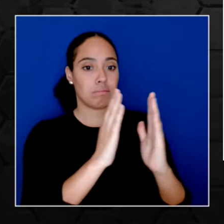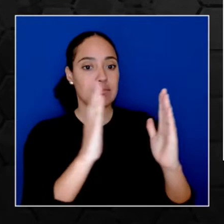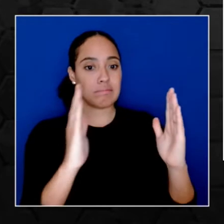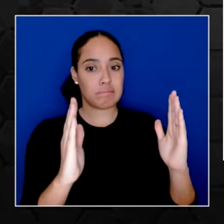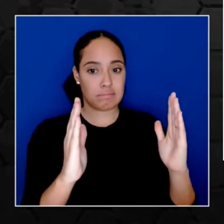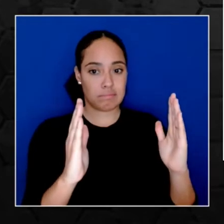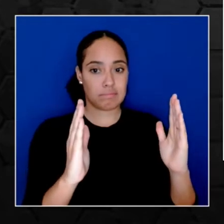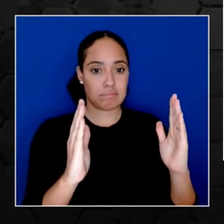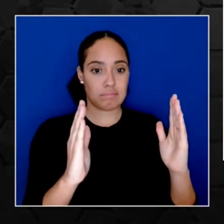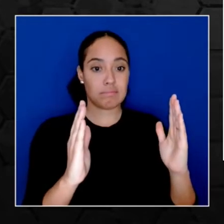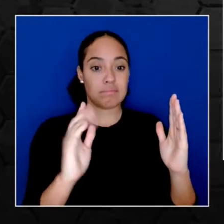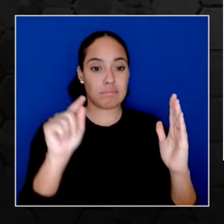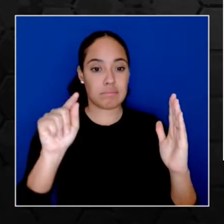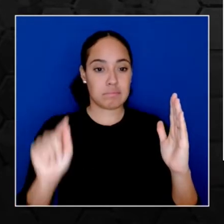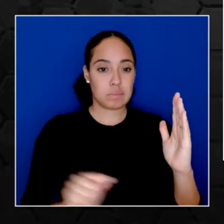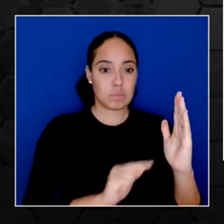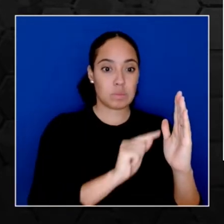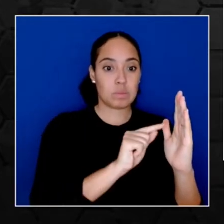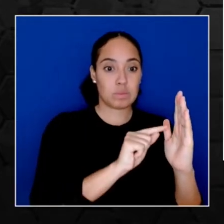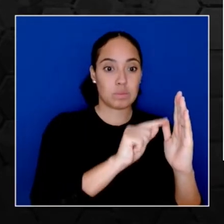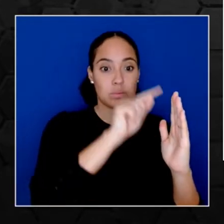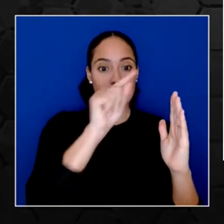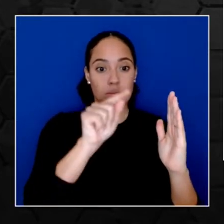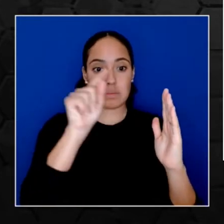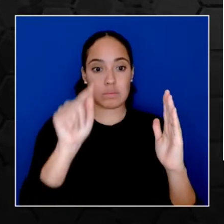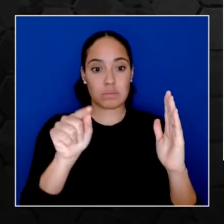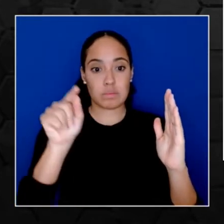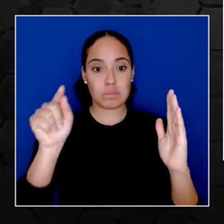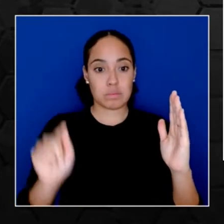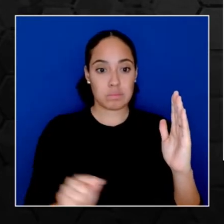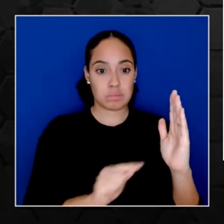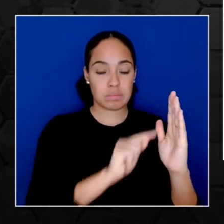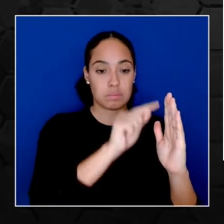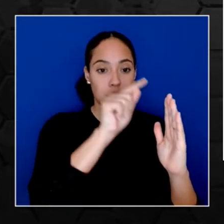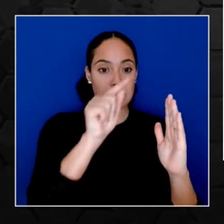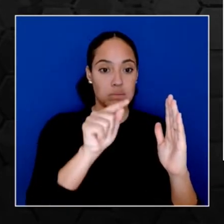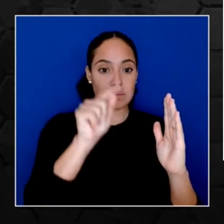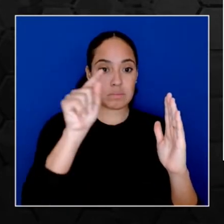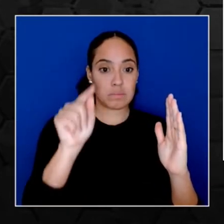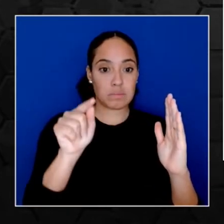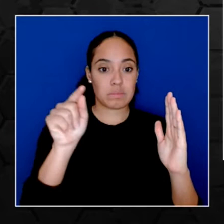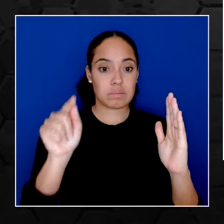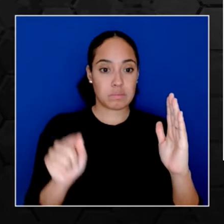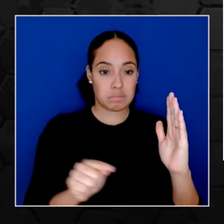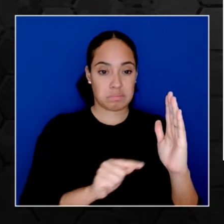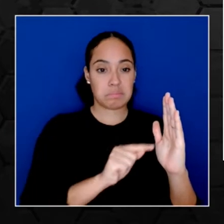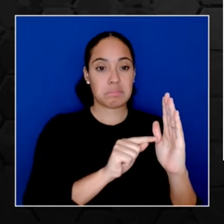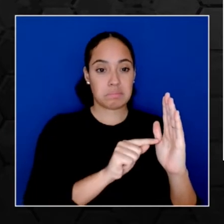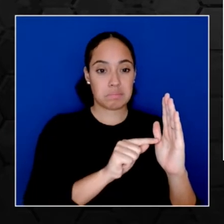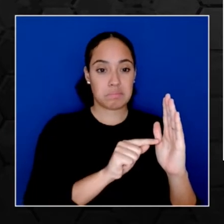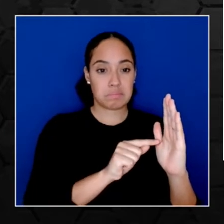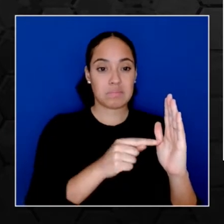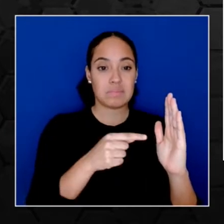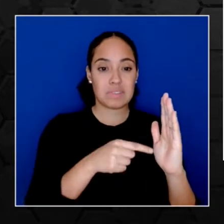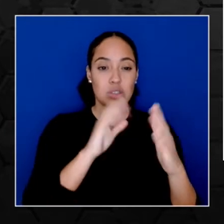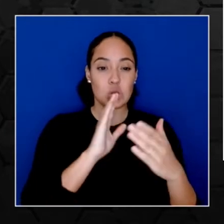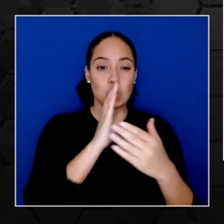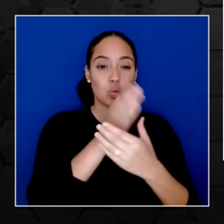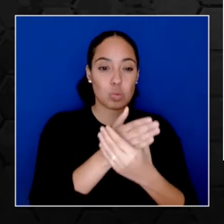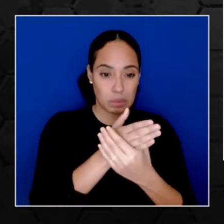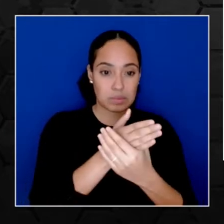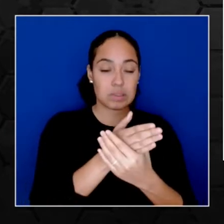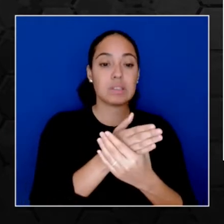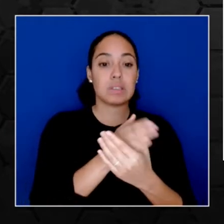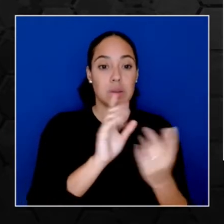1. And then after scenario 1 is completed, it'll return back to top level scenario. So that's what an interrupting bot does. An interrupting scenario interrupts the